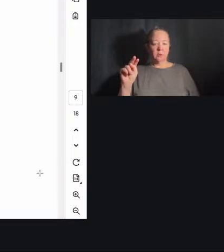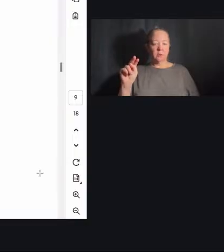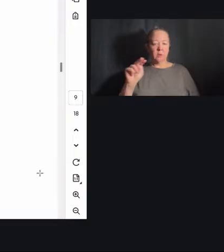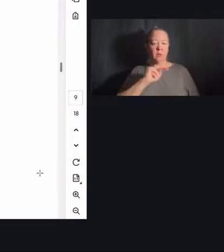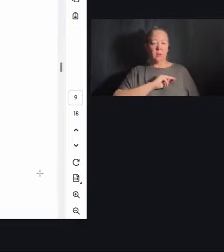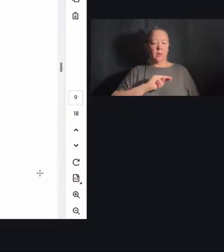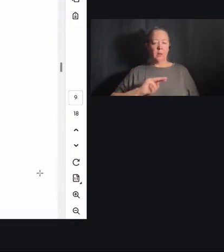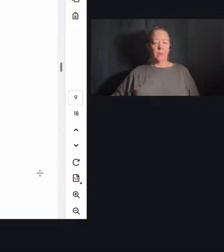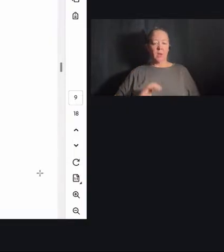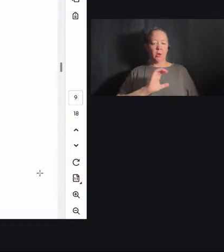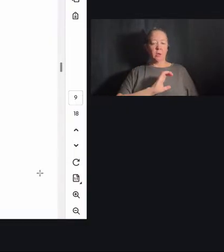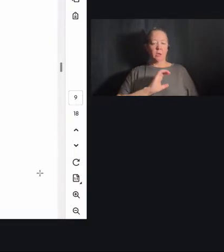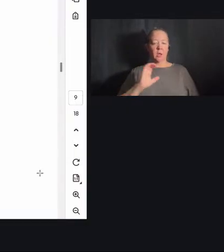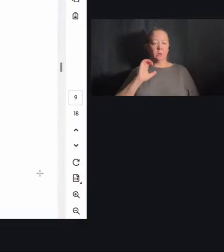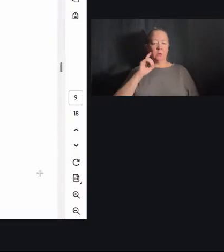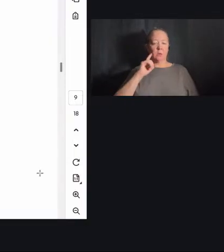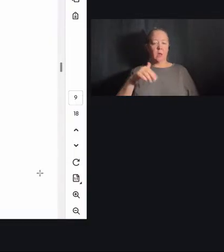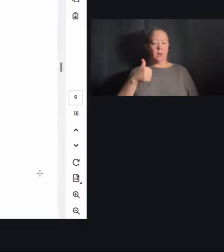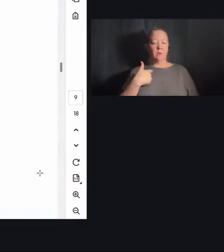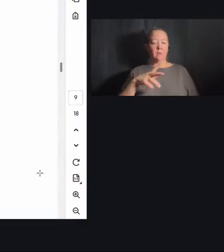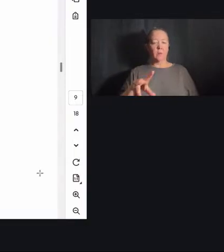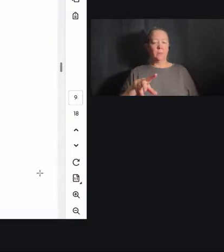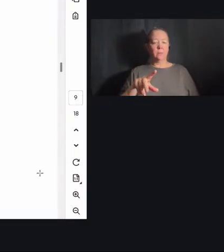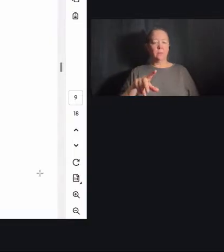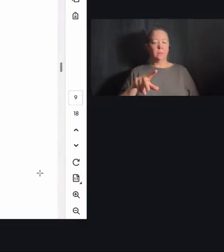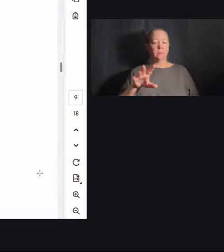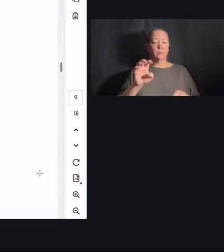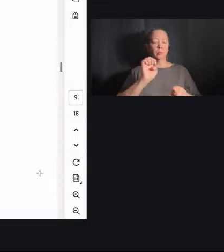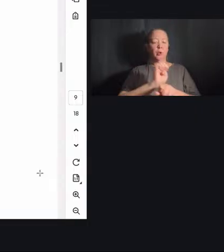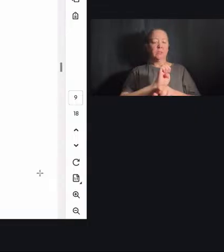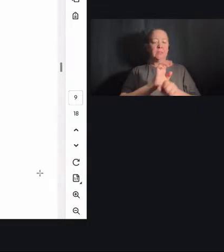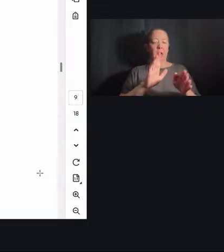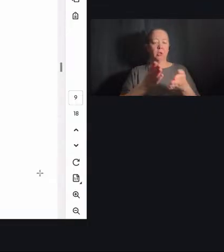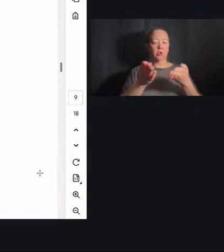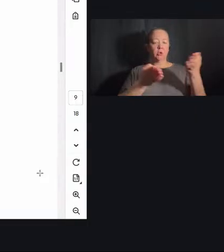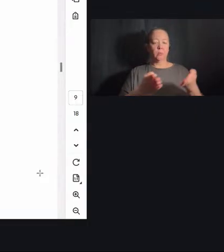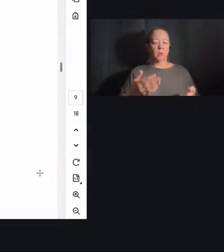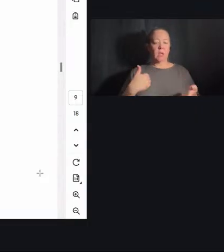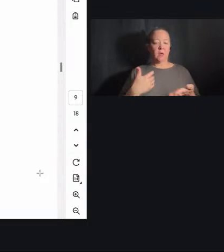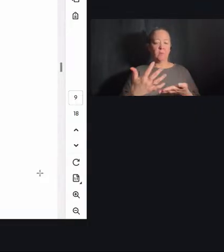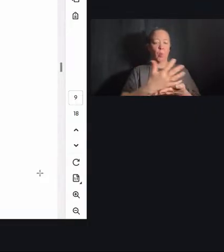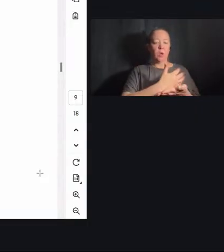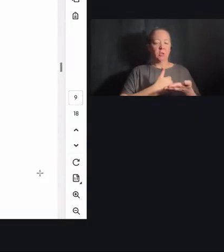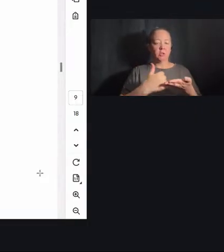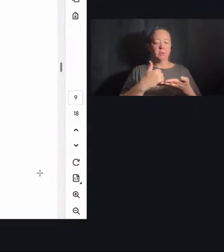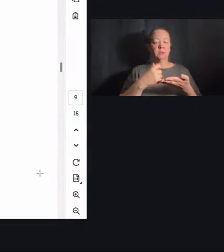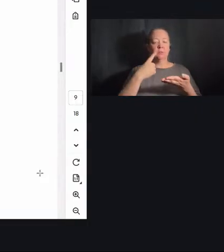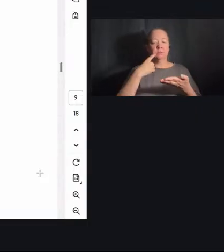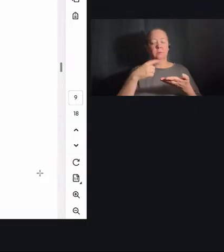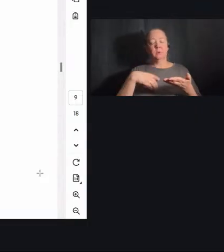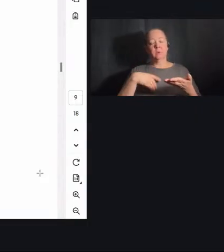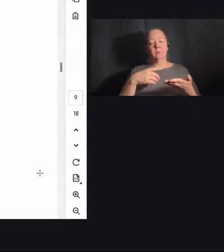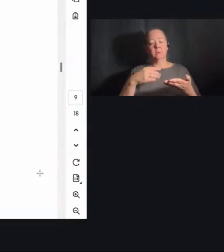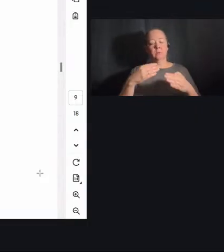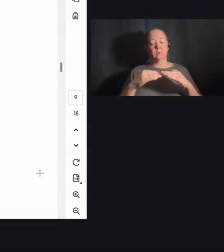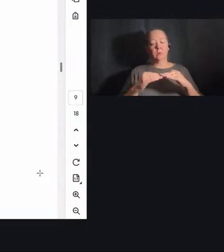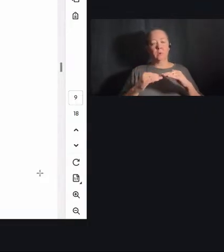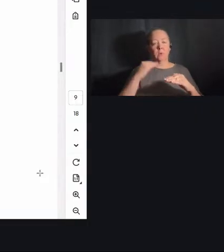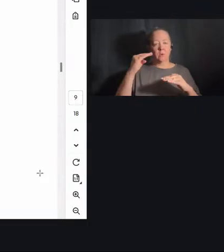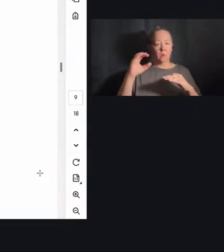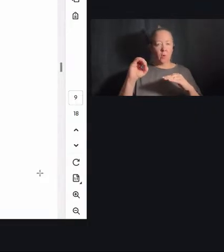we have the wage and salaries, we have the overtime, retirement